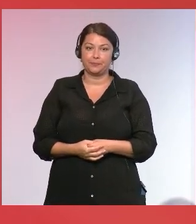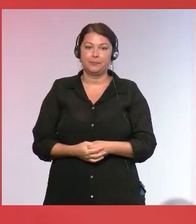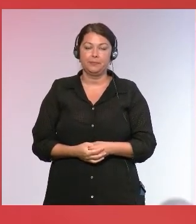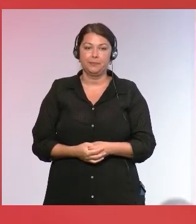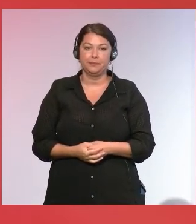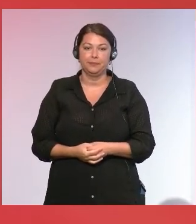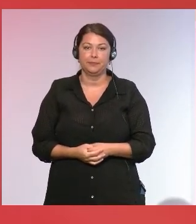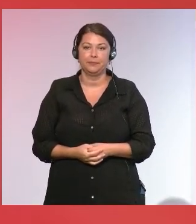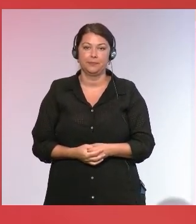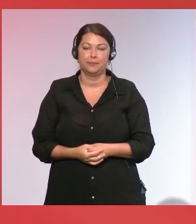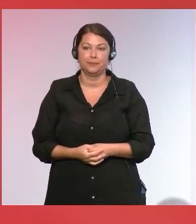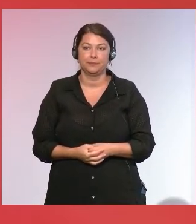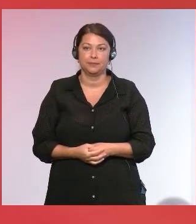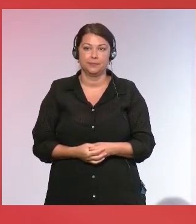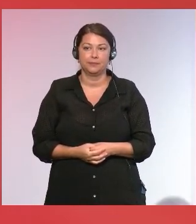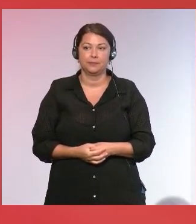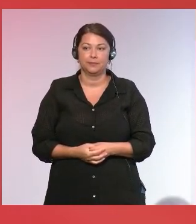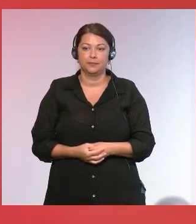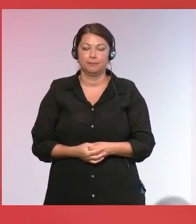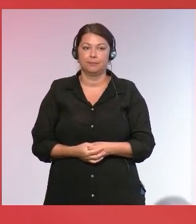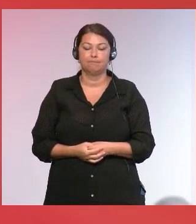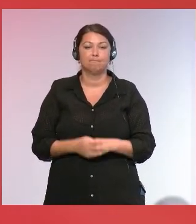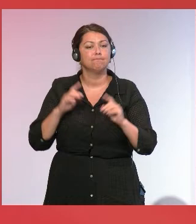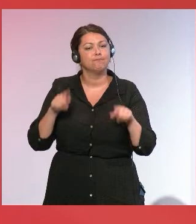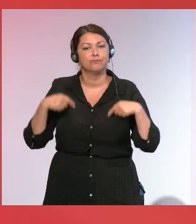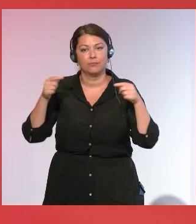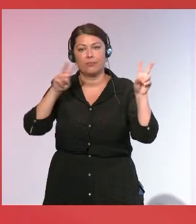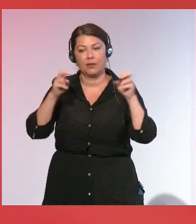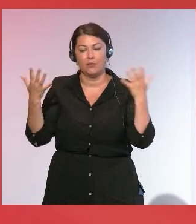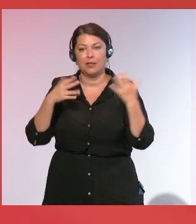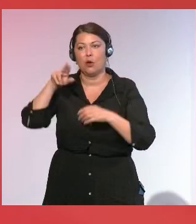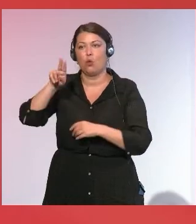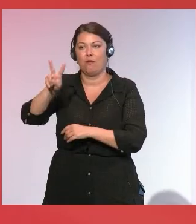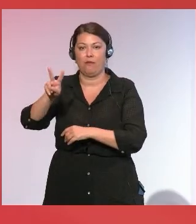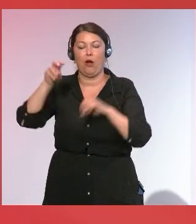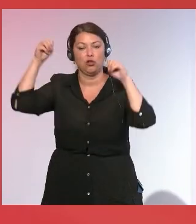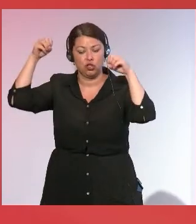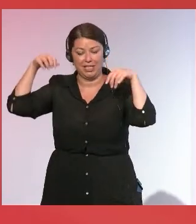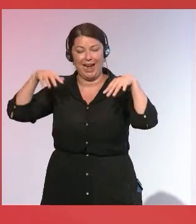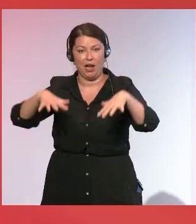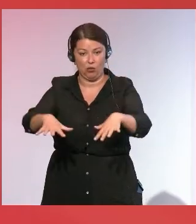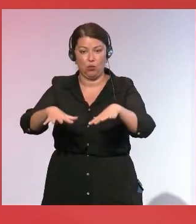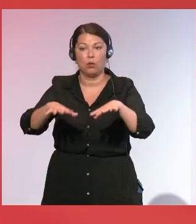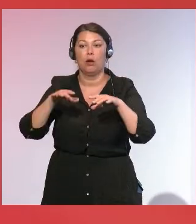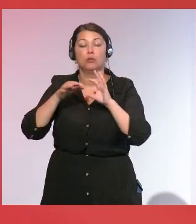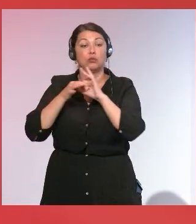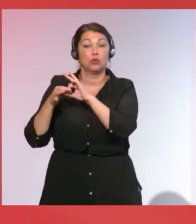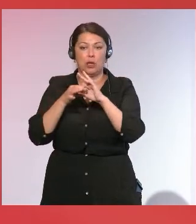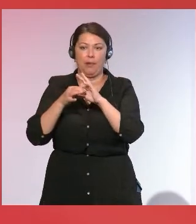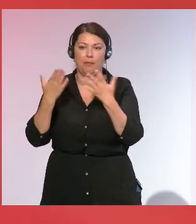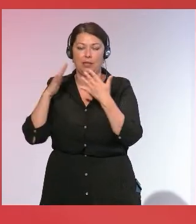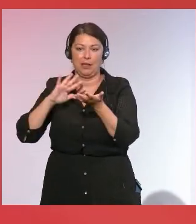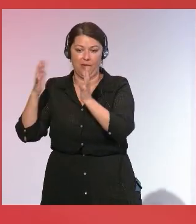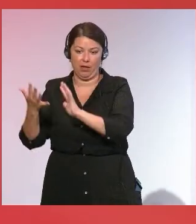So if I now move on to UV radiation and climate change, in the Netherlands, as in many European